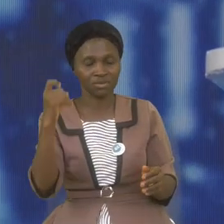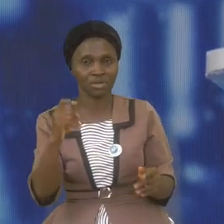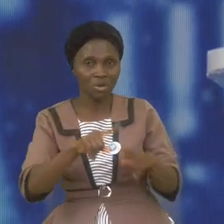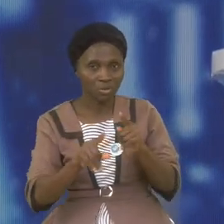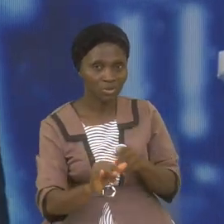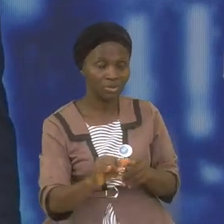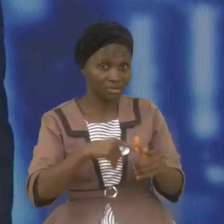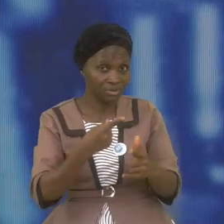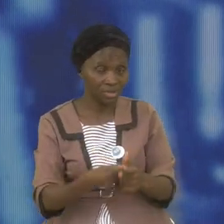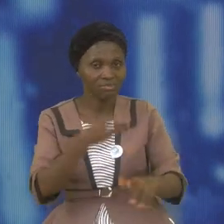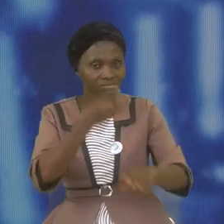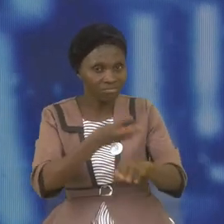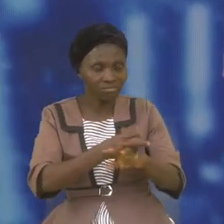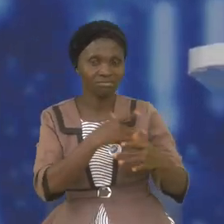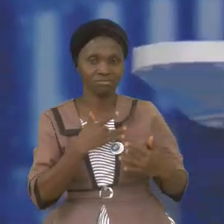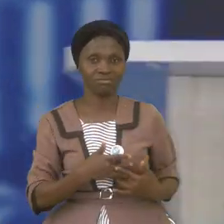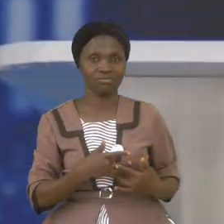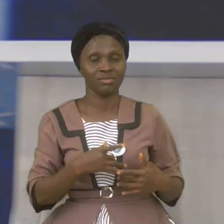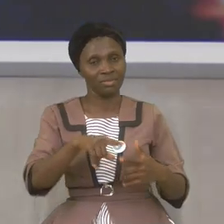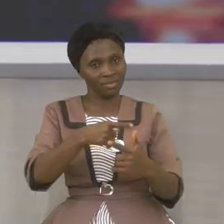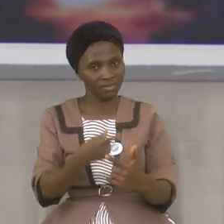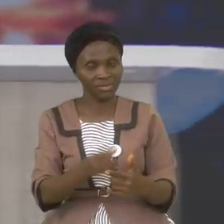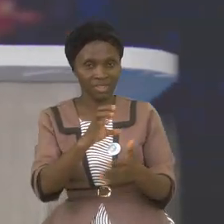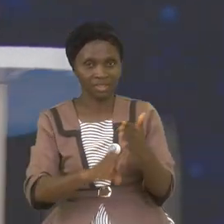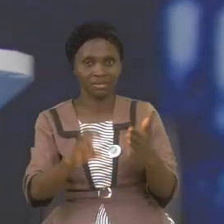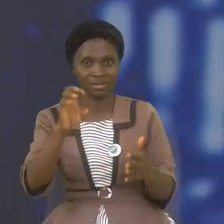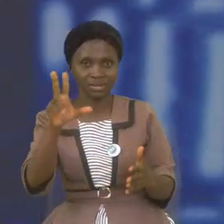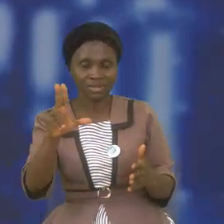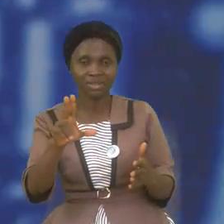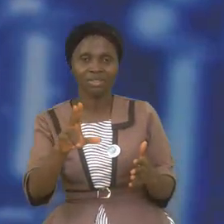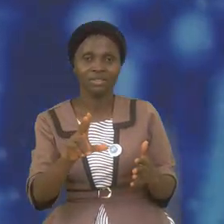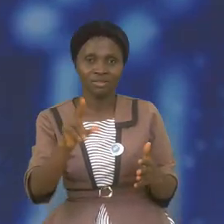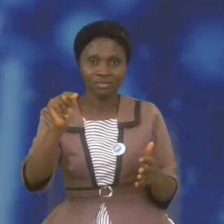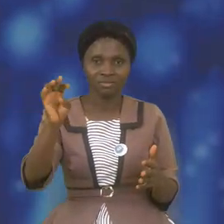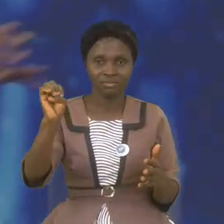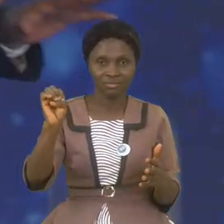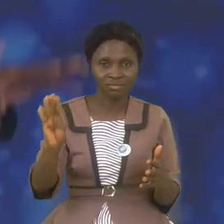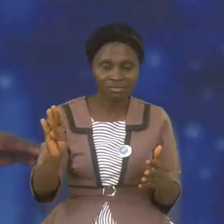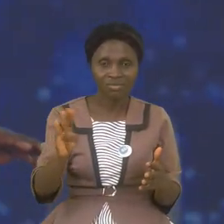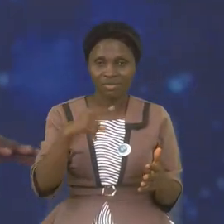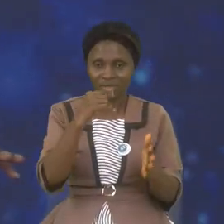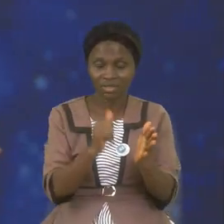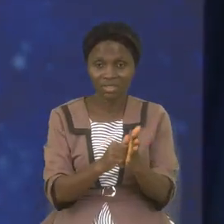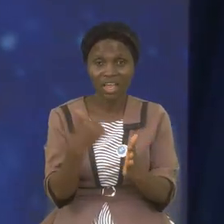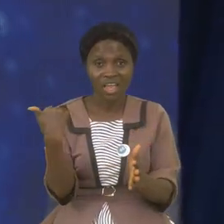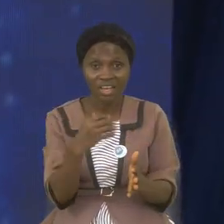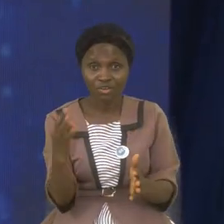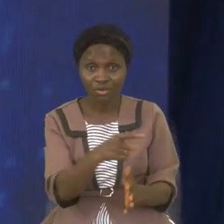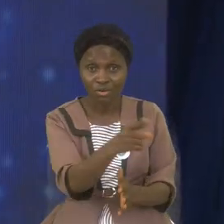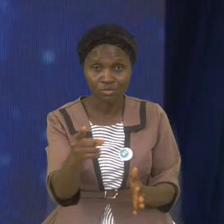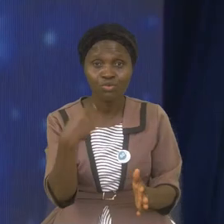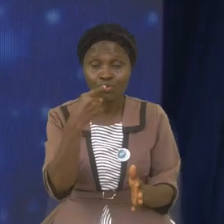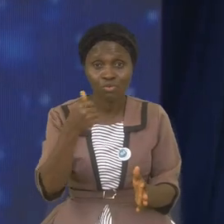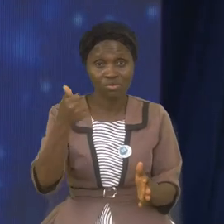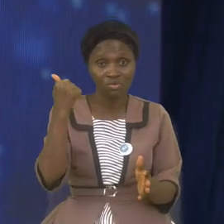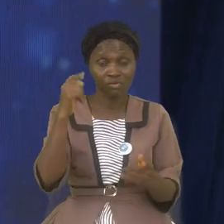3. He said, any of you that will not bow down and worship their idol that I said, I'm going to cast him into the fiery burning